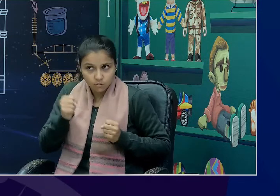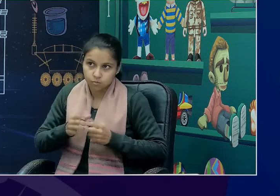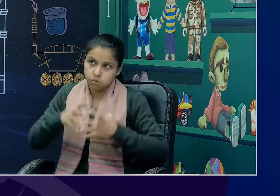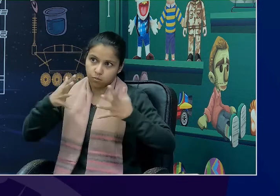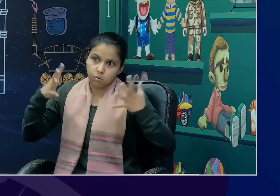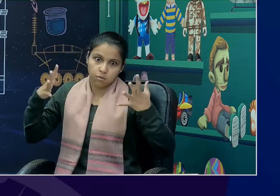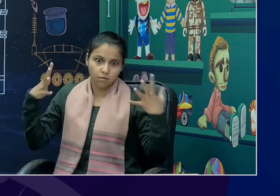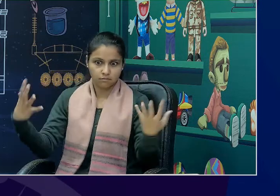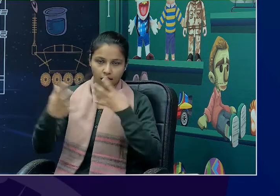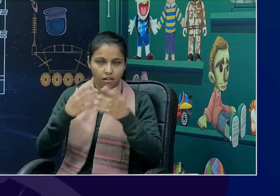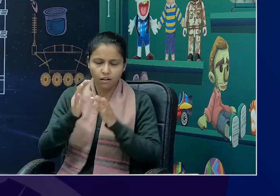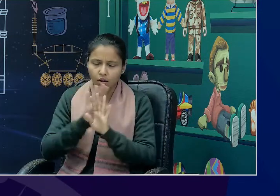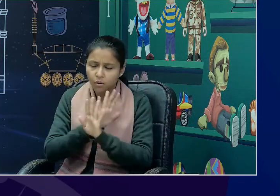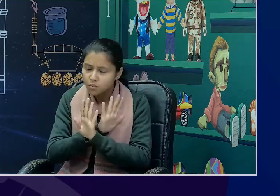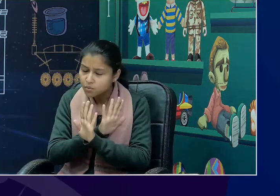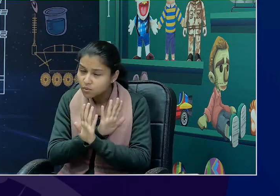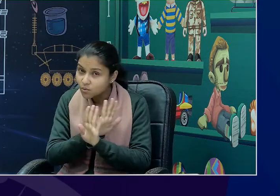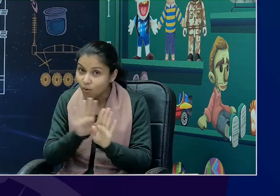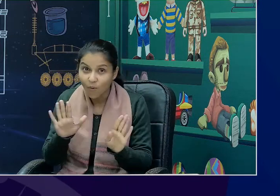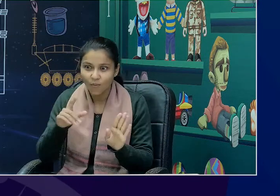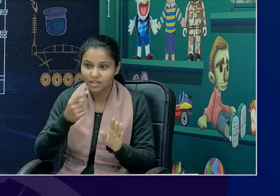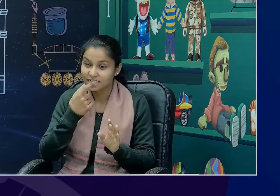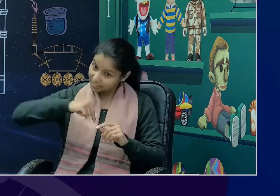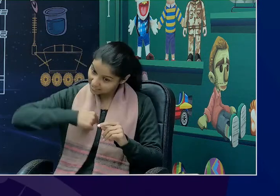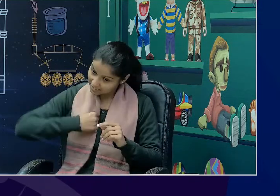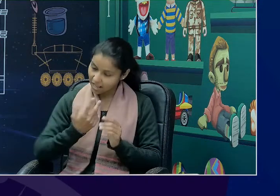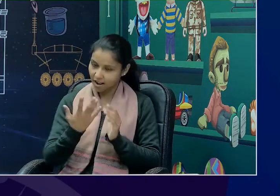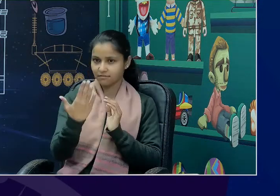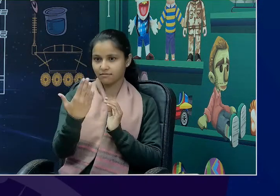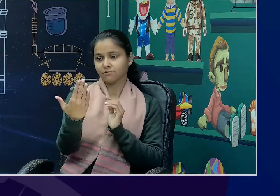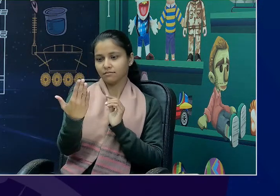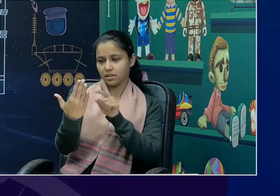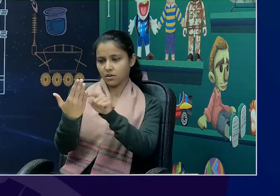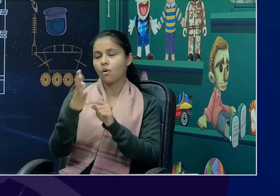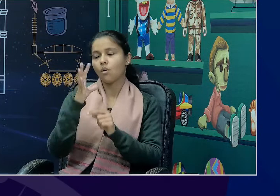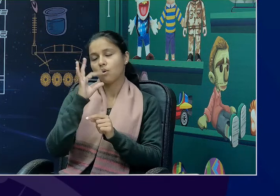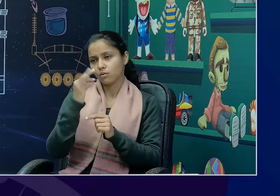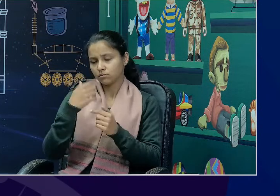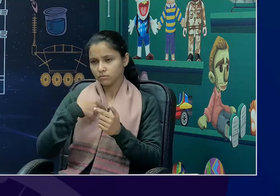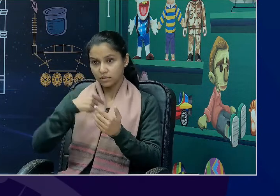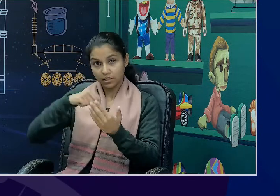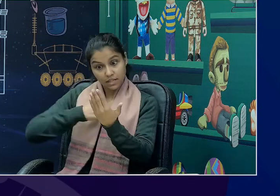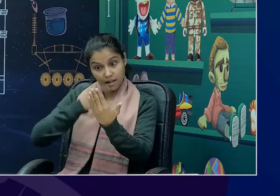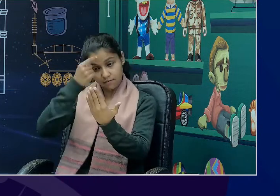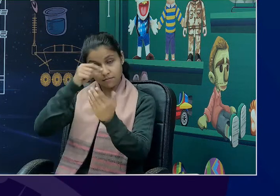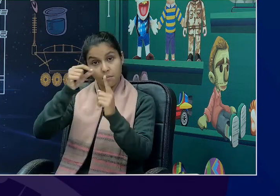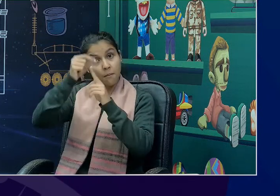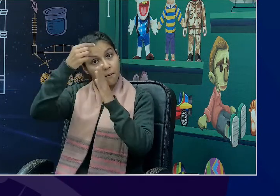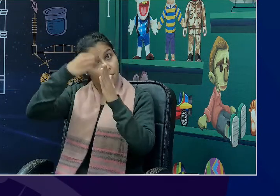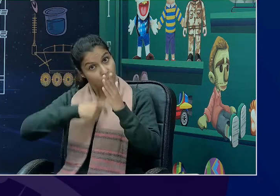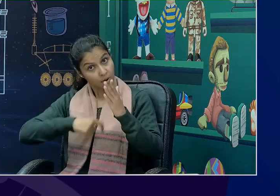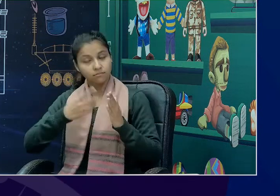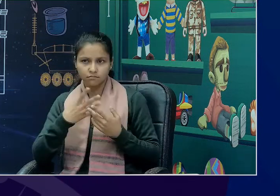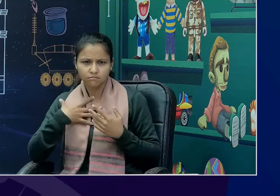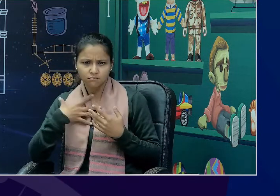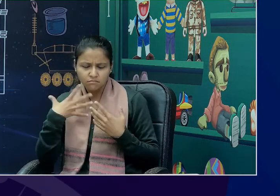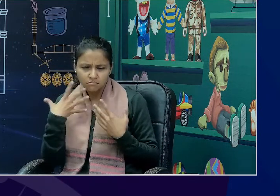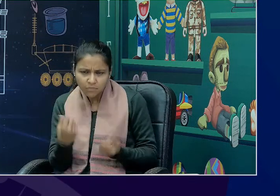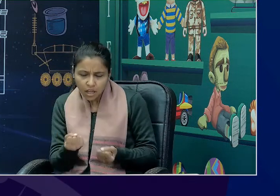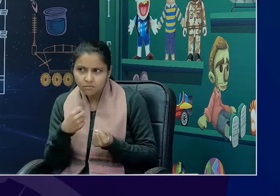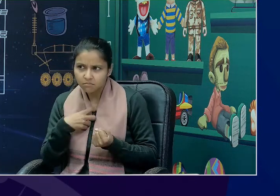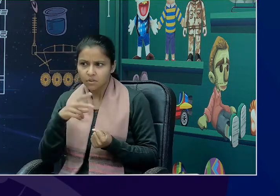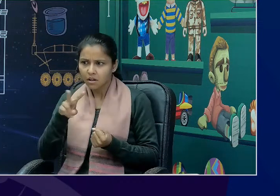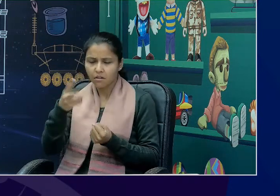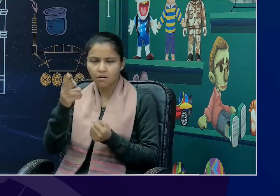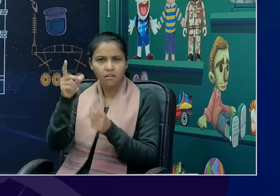things, so we should see ourselves in the mirror and realize that it is just my achievement and I have not achieved anything